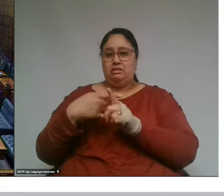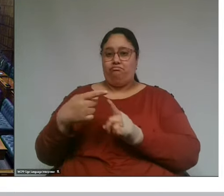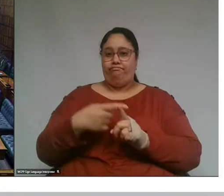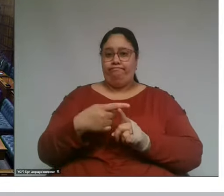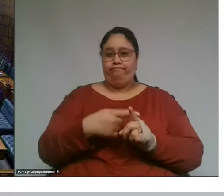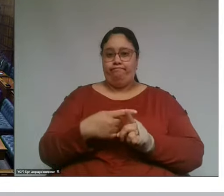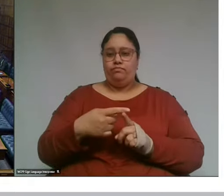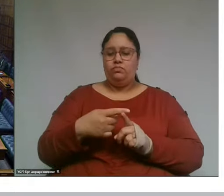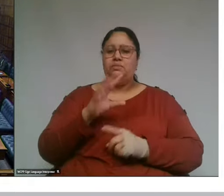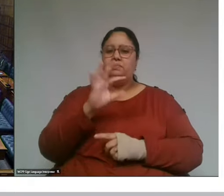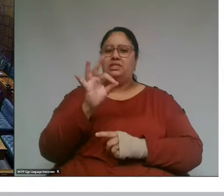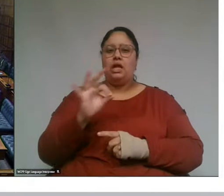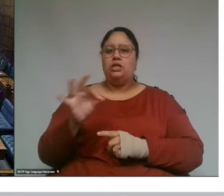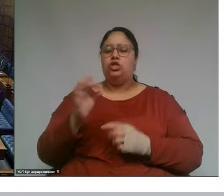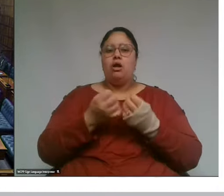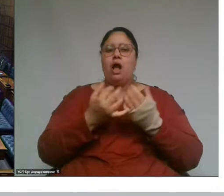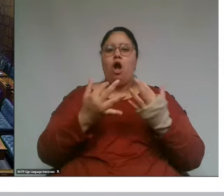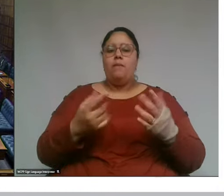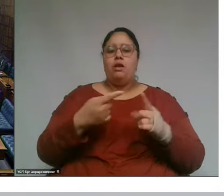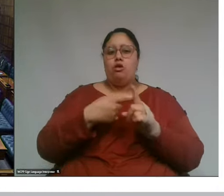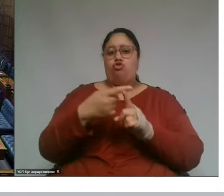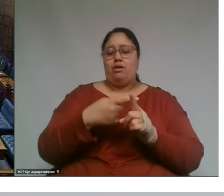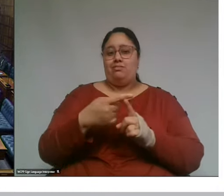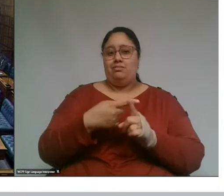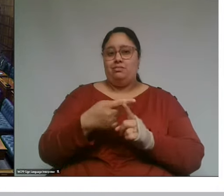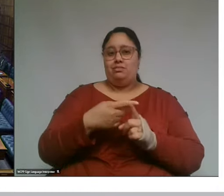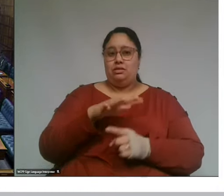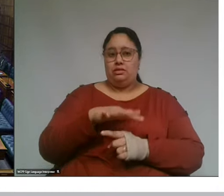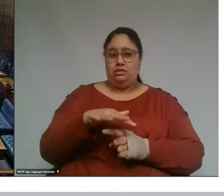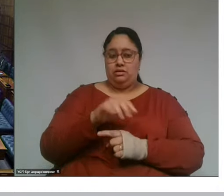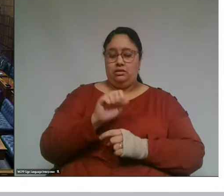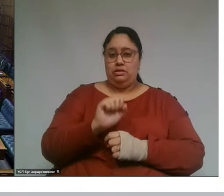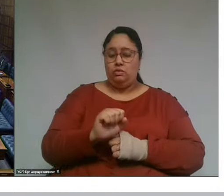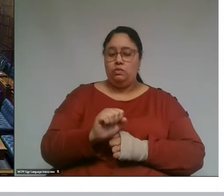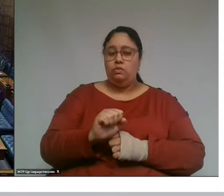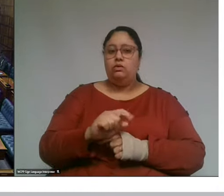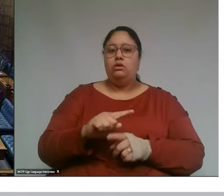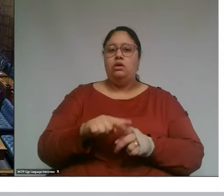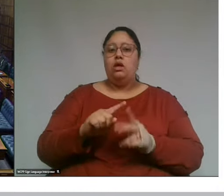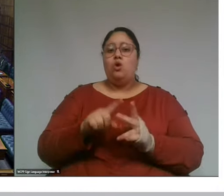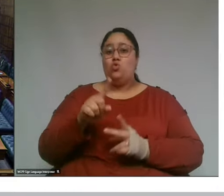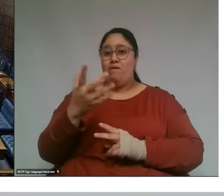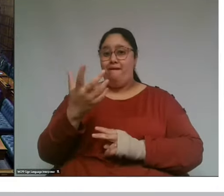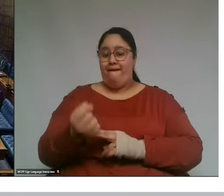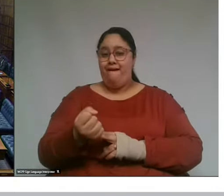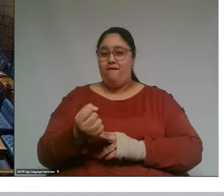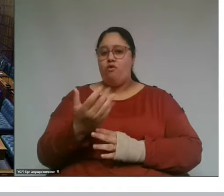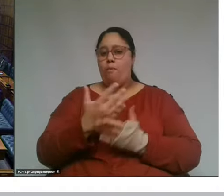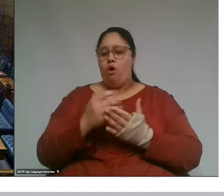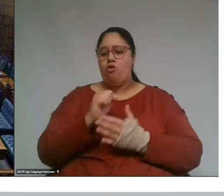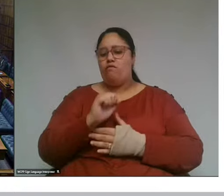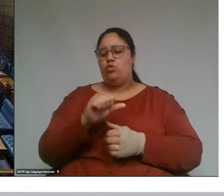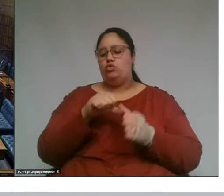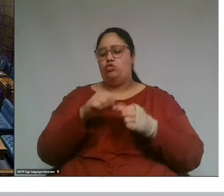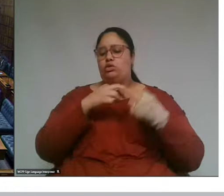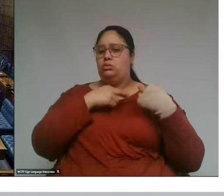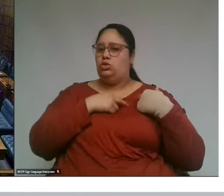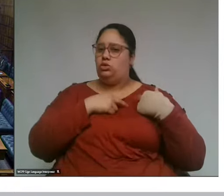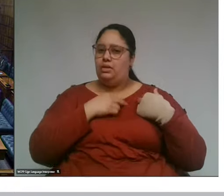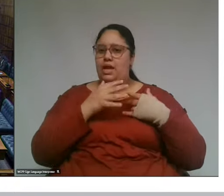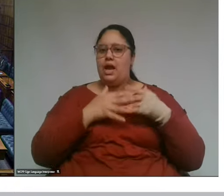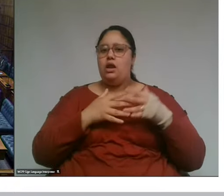percentage have you managed to tenant at this at this point and do you have as part of your social responsibility